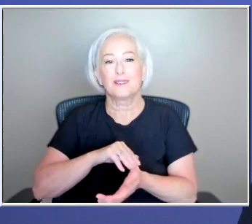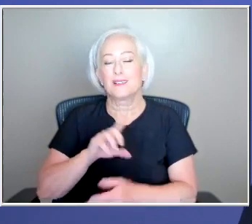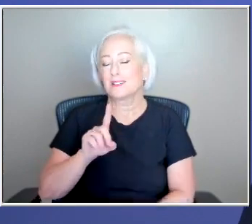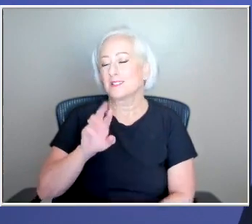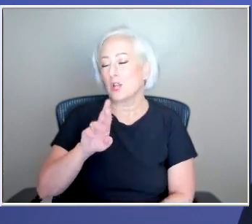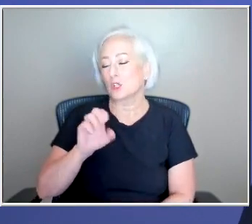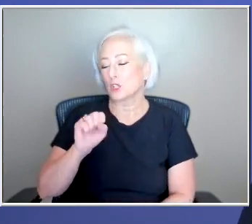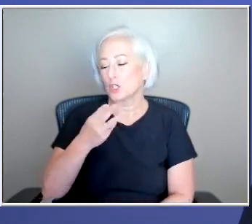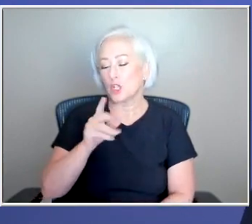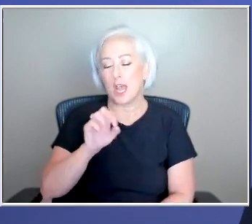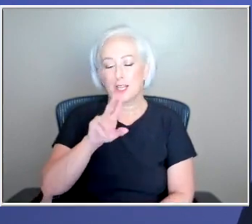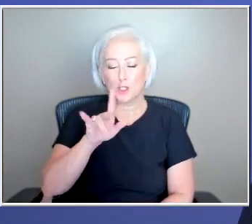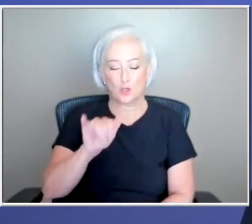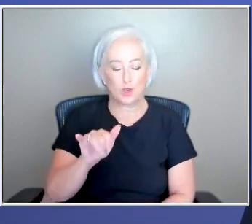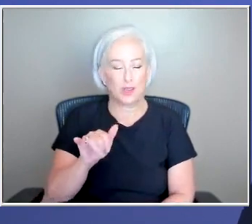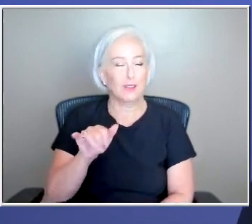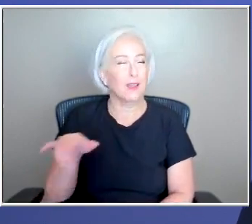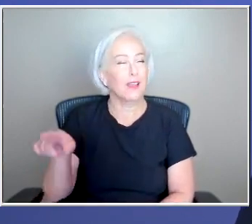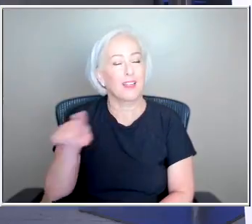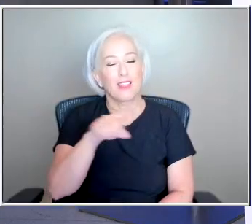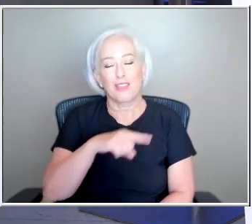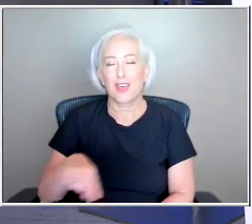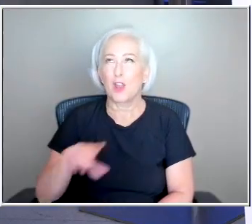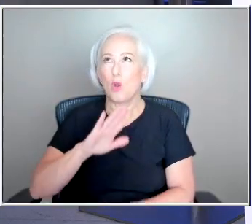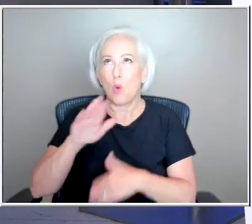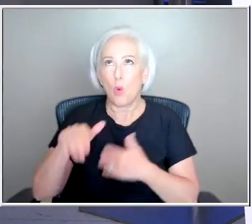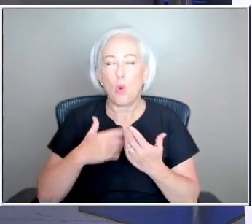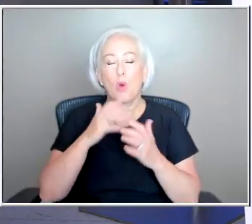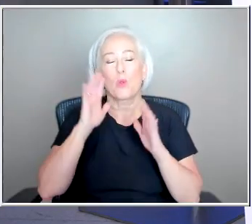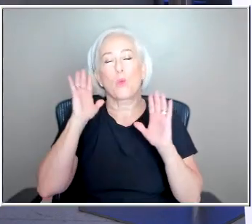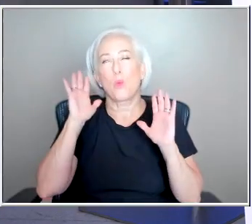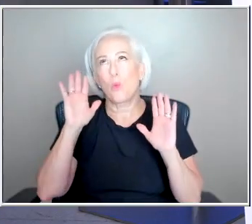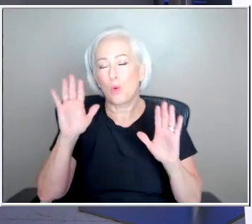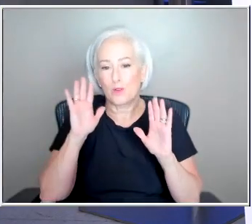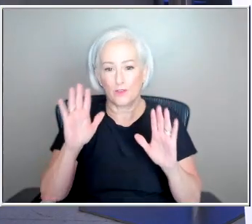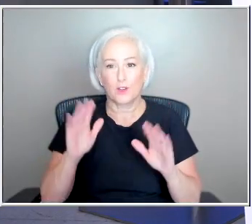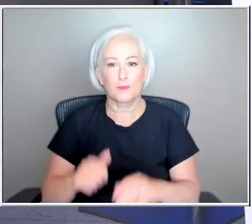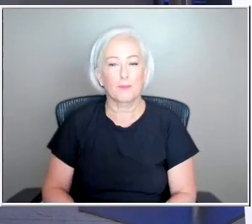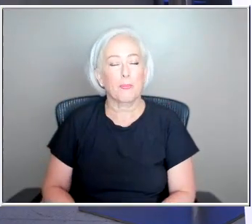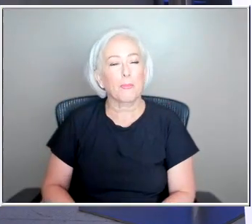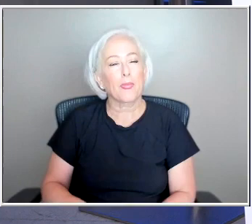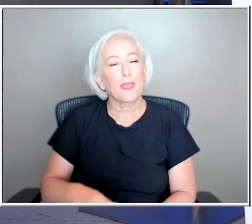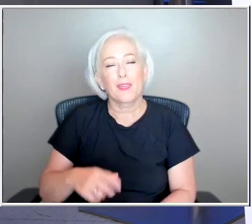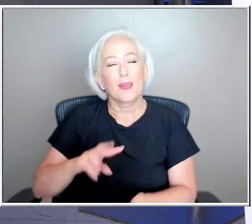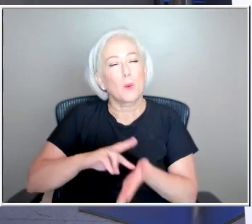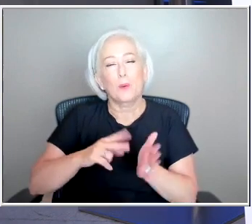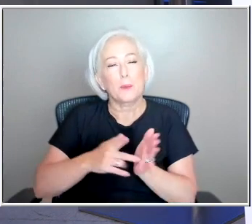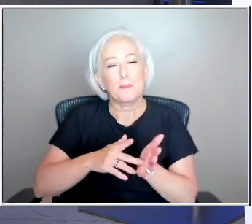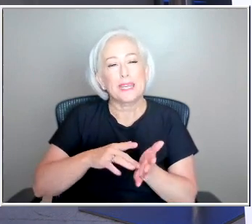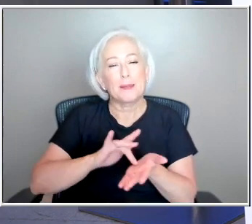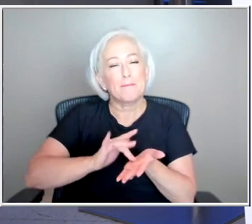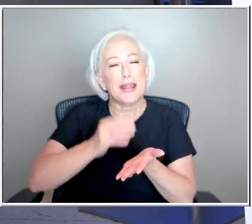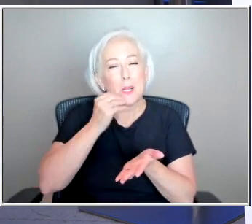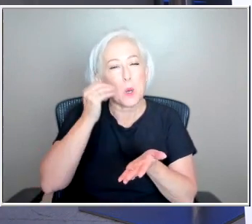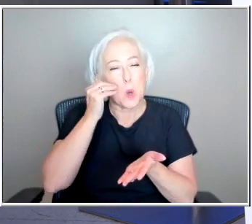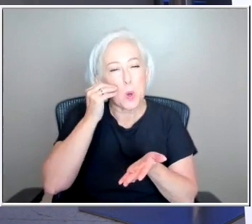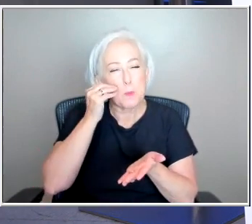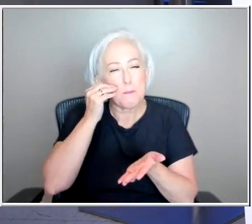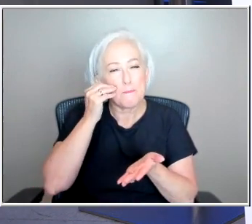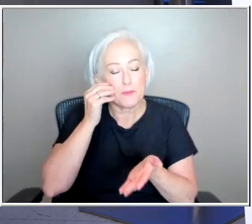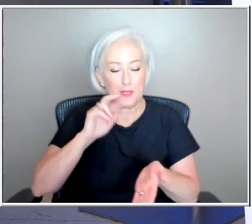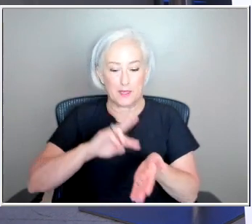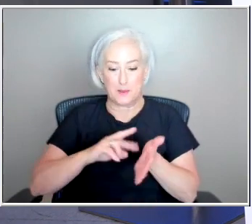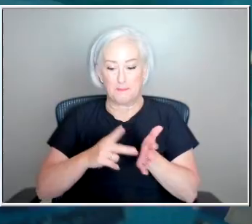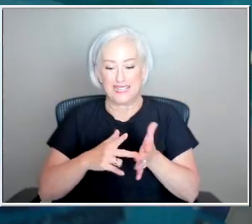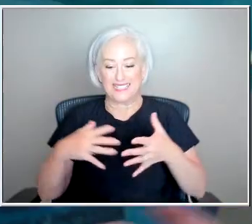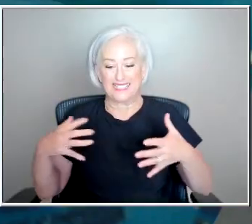they both care for their patients so well. And what's the meaning behind the word a medical home? It's just basically comprehensive care. So you're kind of coming